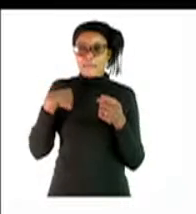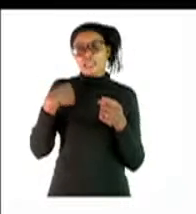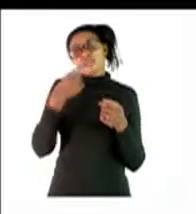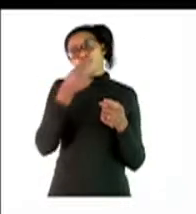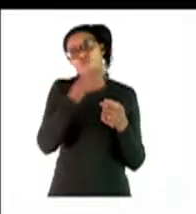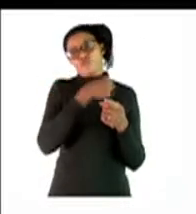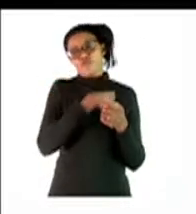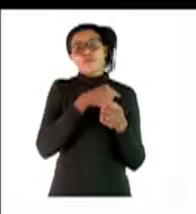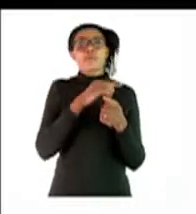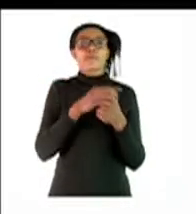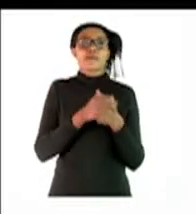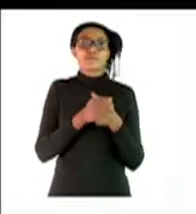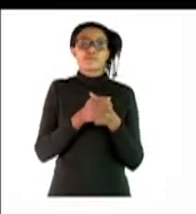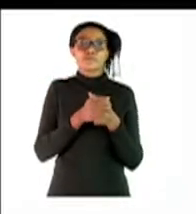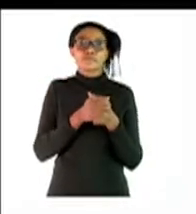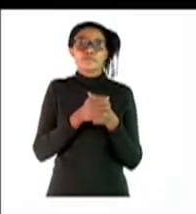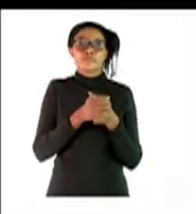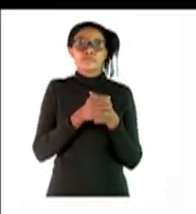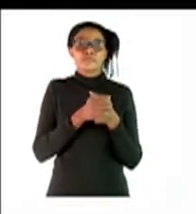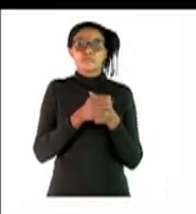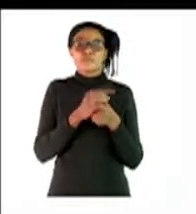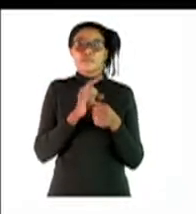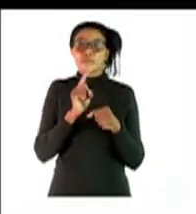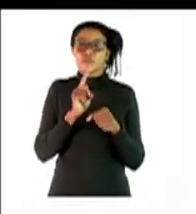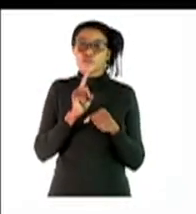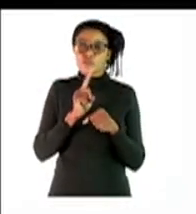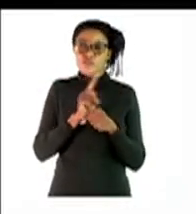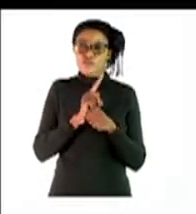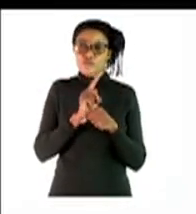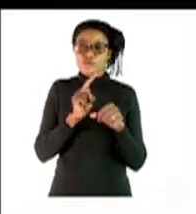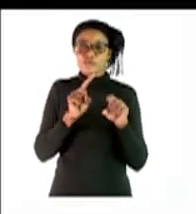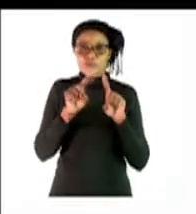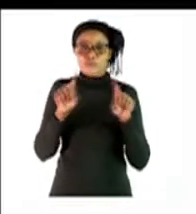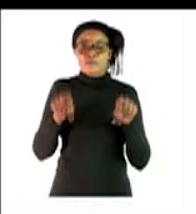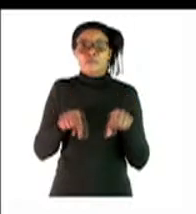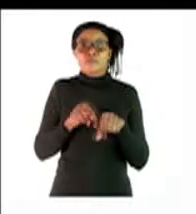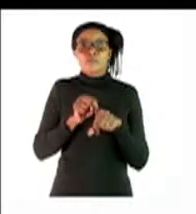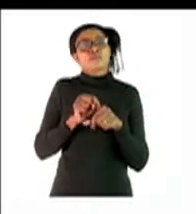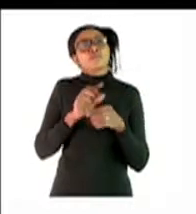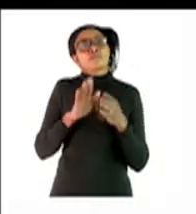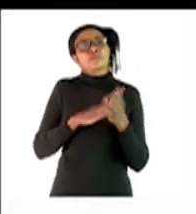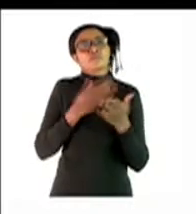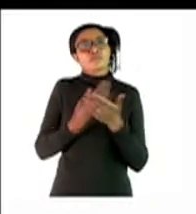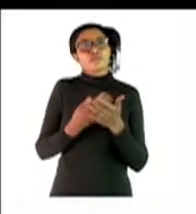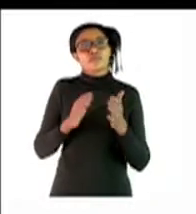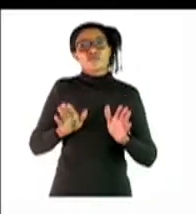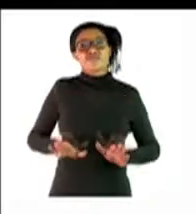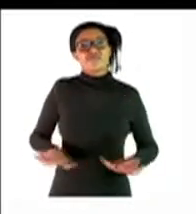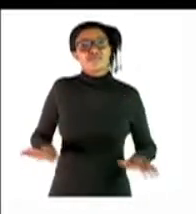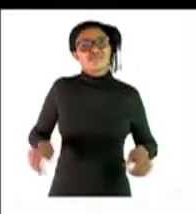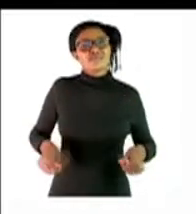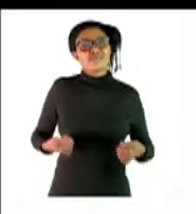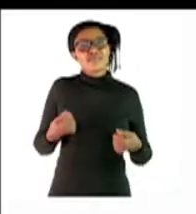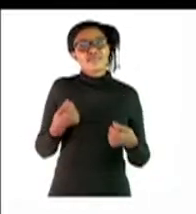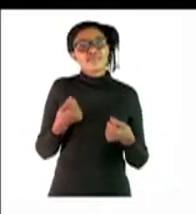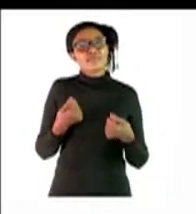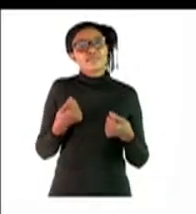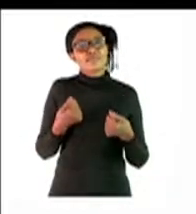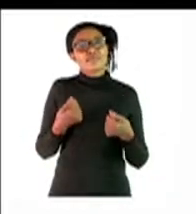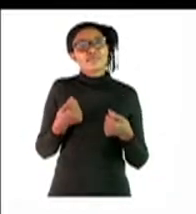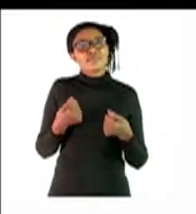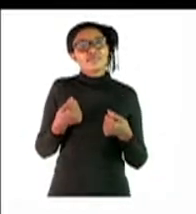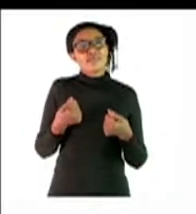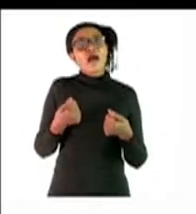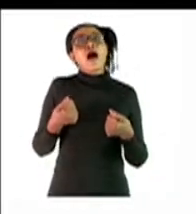female. Let's look at the first picture. Is it a boy or a girl?